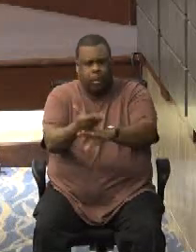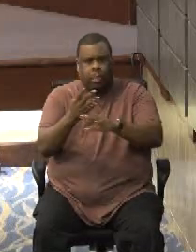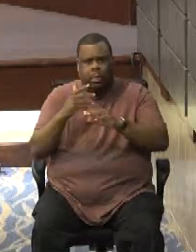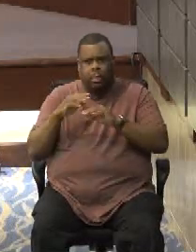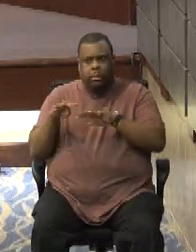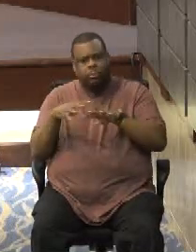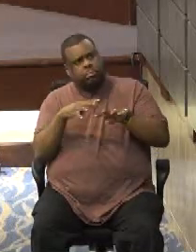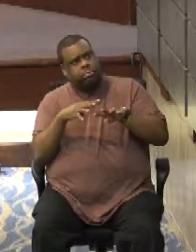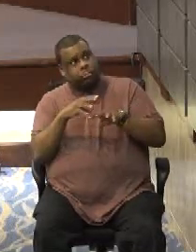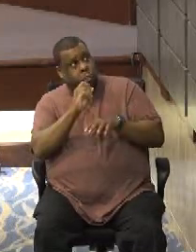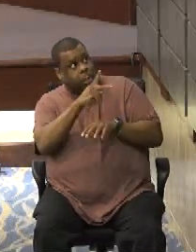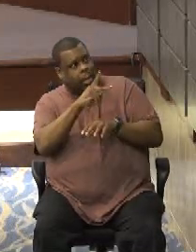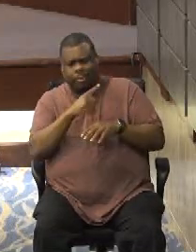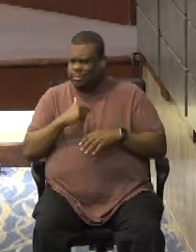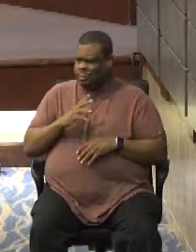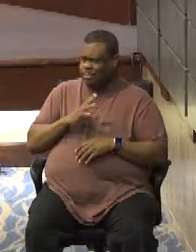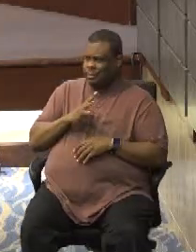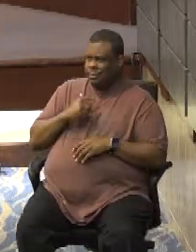Bradley, okay? Hey, I don't see him